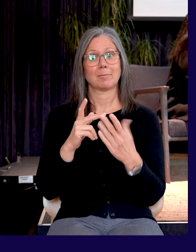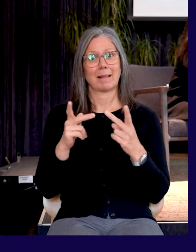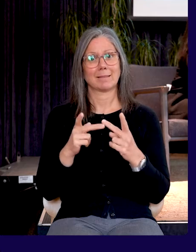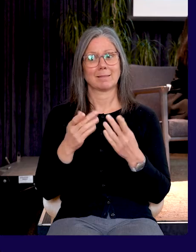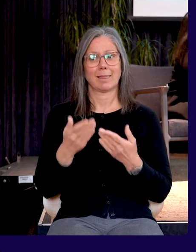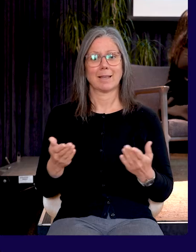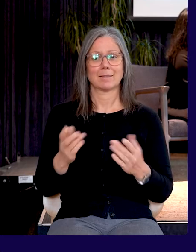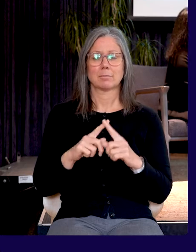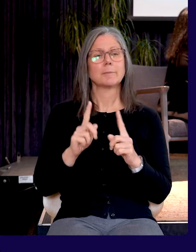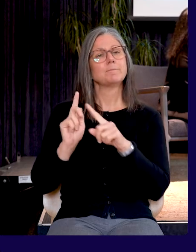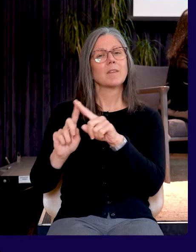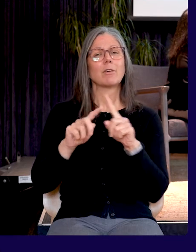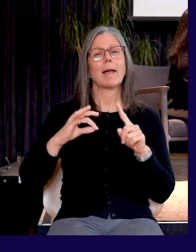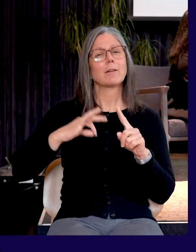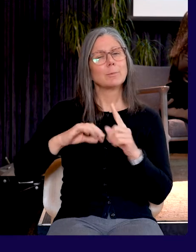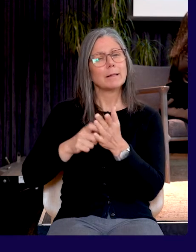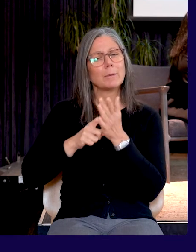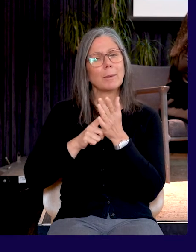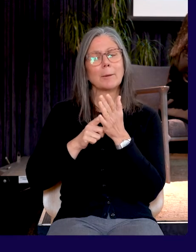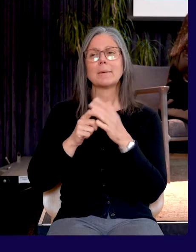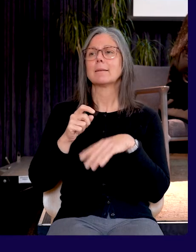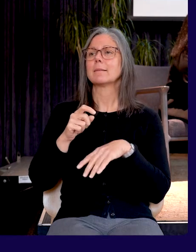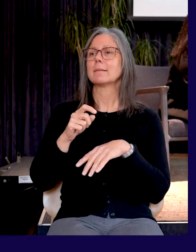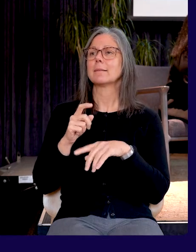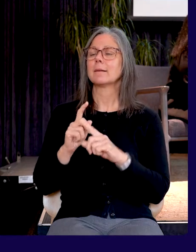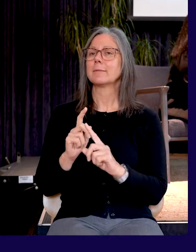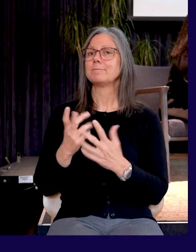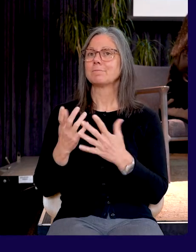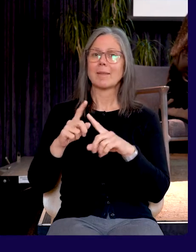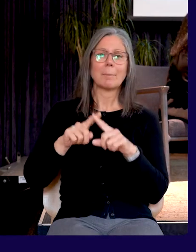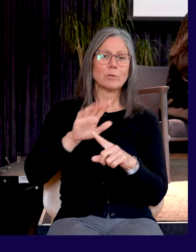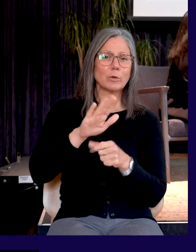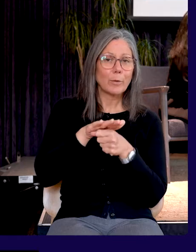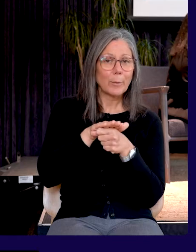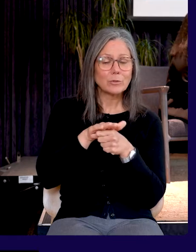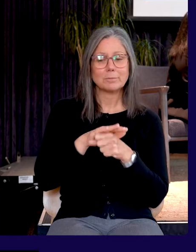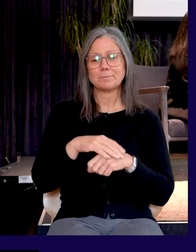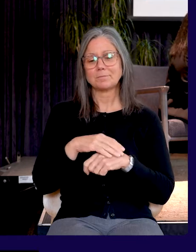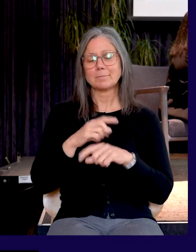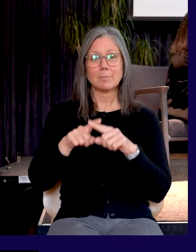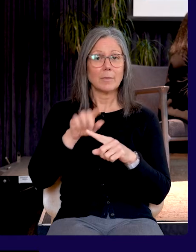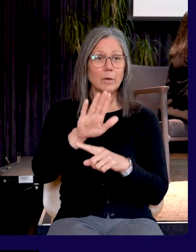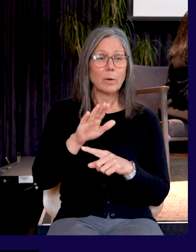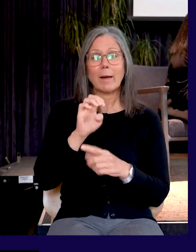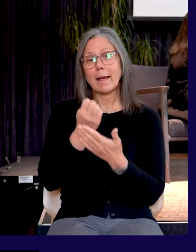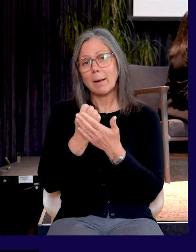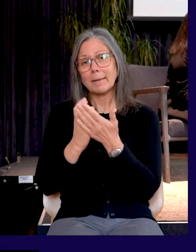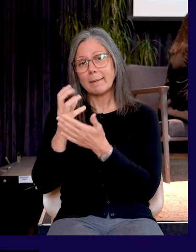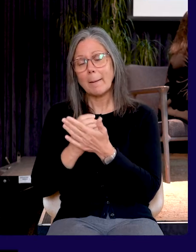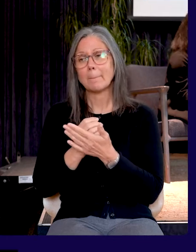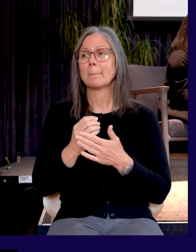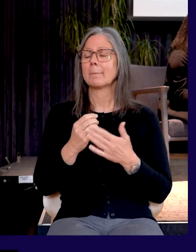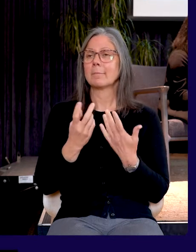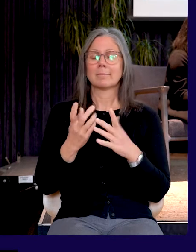like you're saying, there are different eligibility requirements based on your locality, based on your socioeconomic income